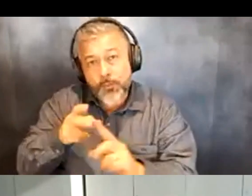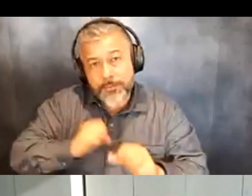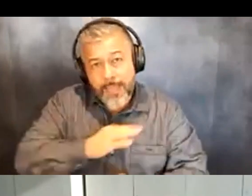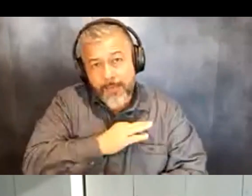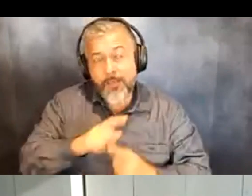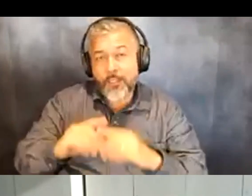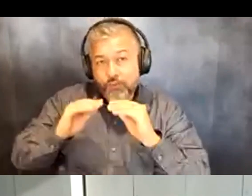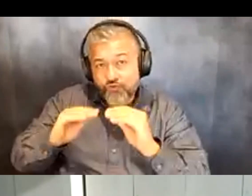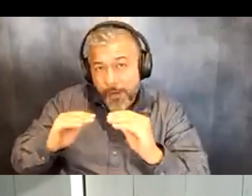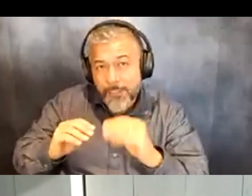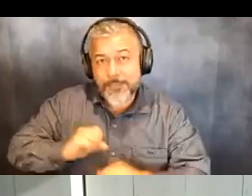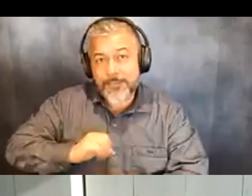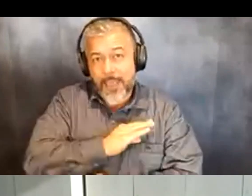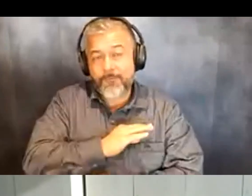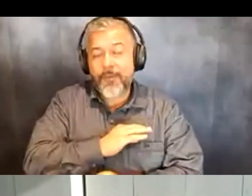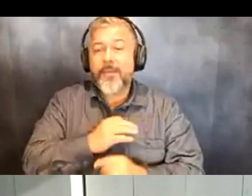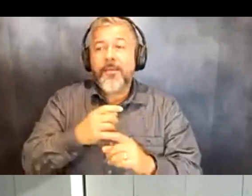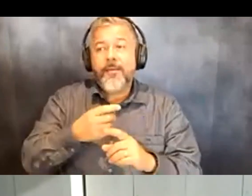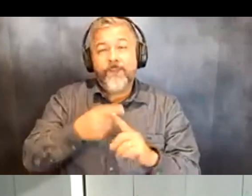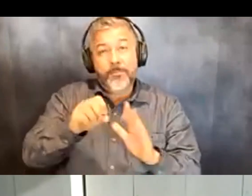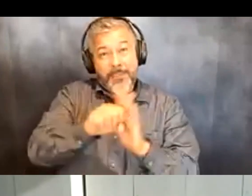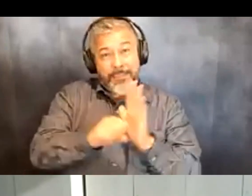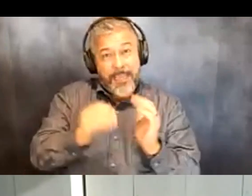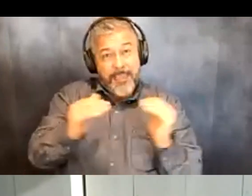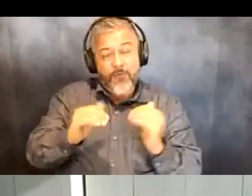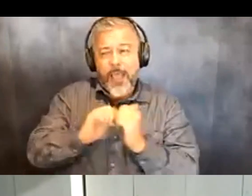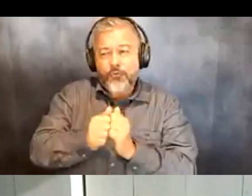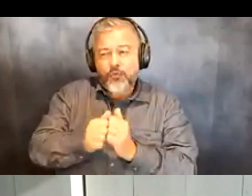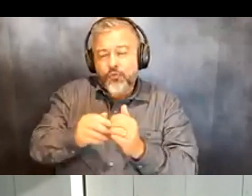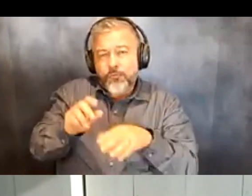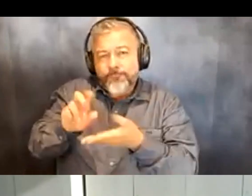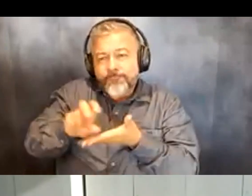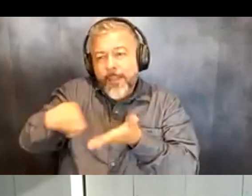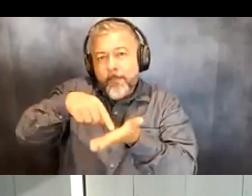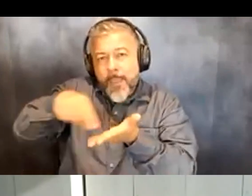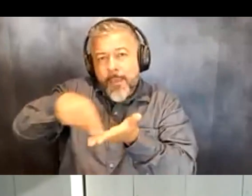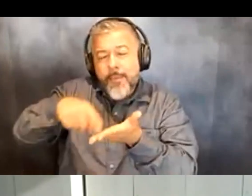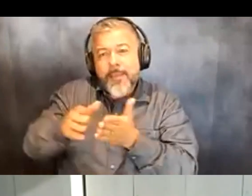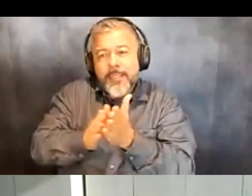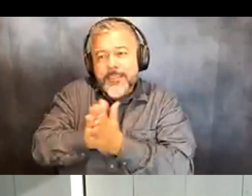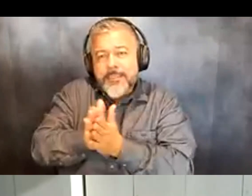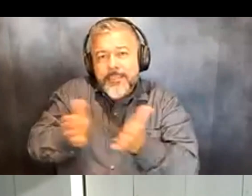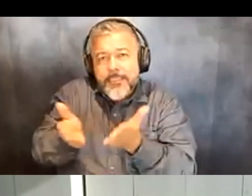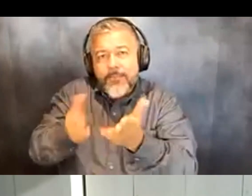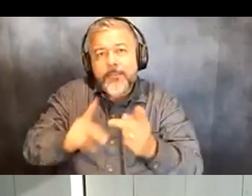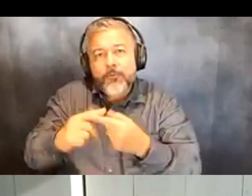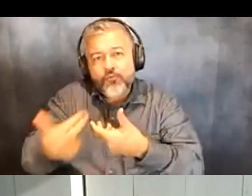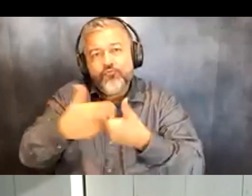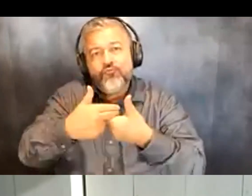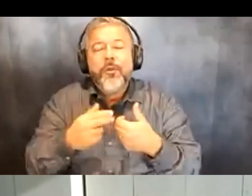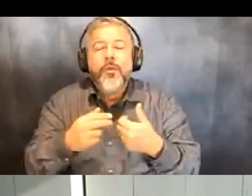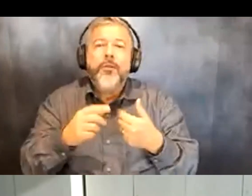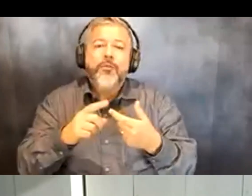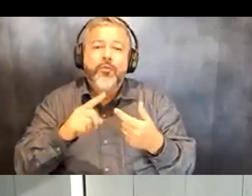state level how we can incentivize and compensate this workforce so it really is, we're able to provide a living wage.